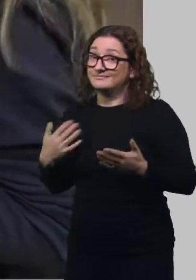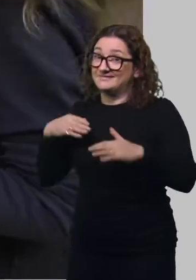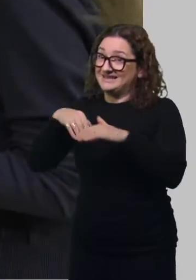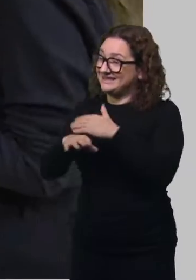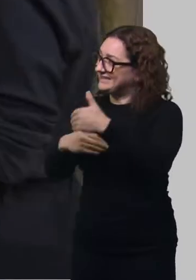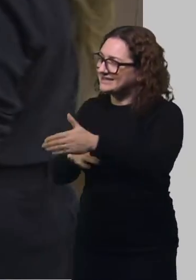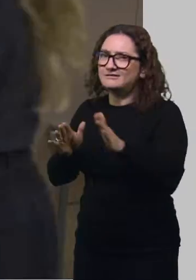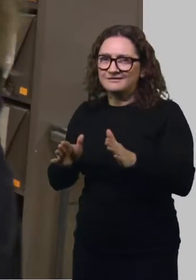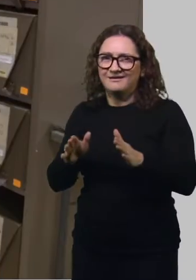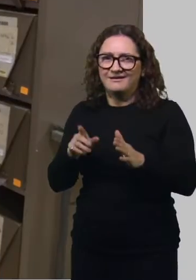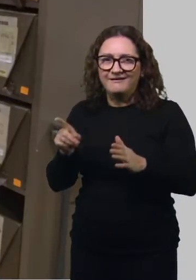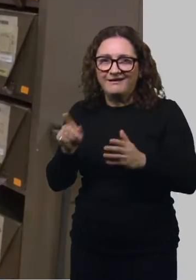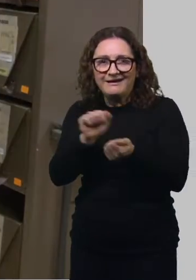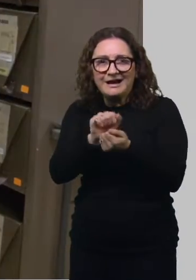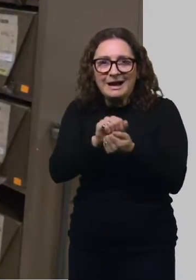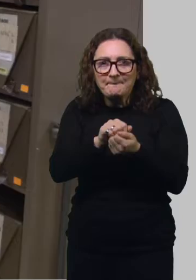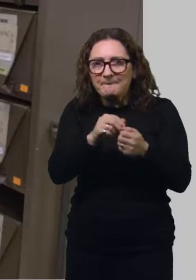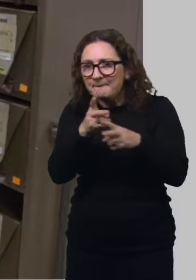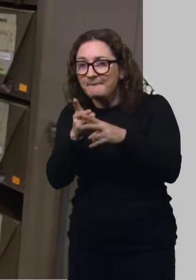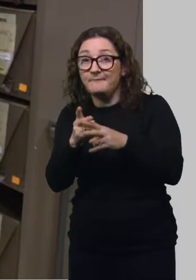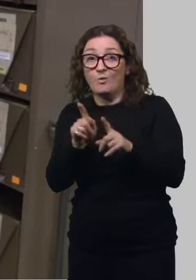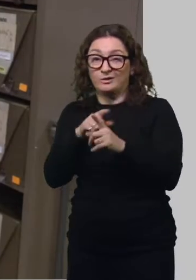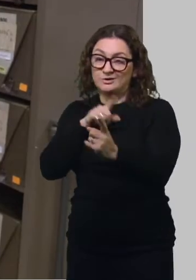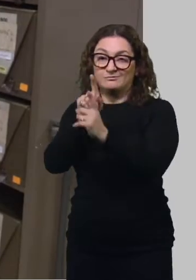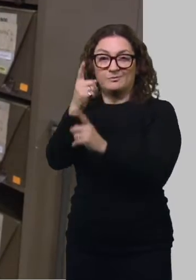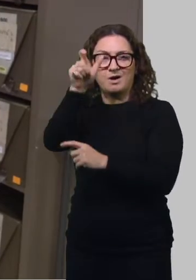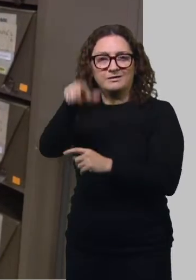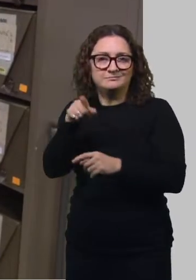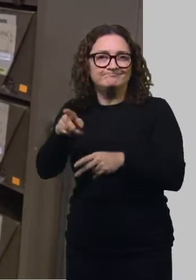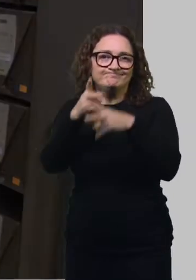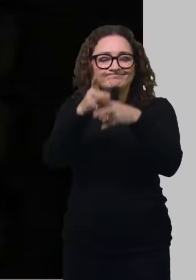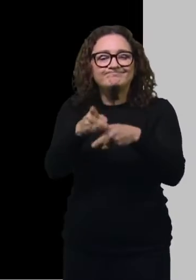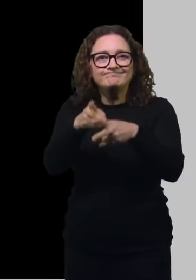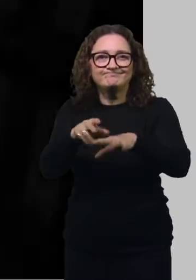kept and meet one of the conservators who look after our collection.